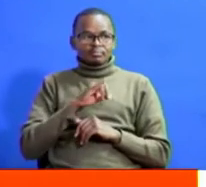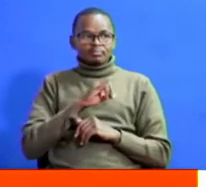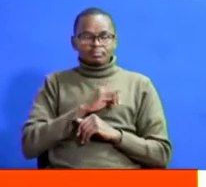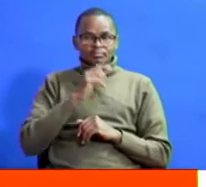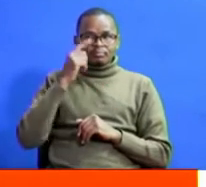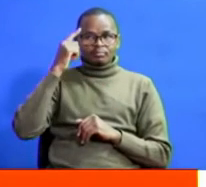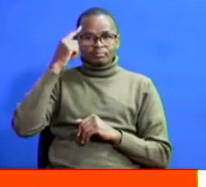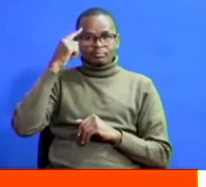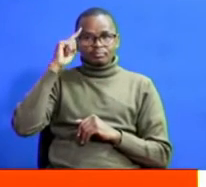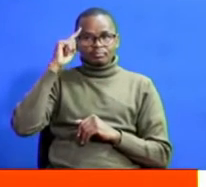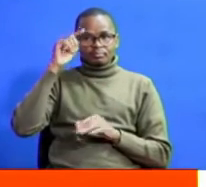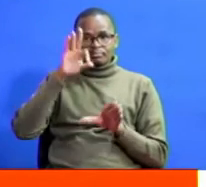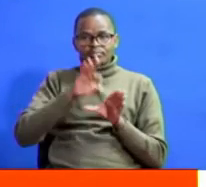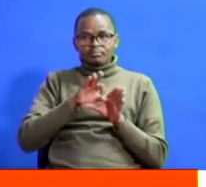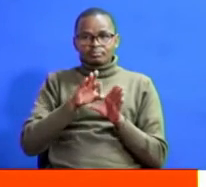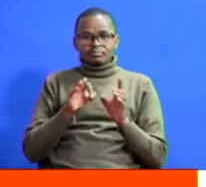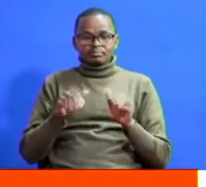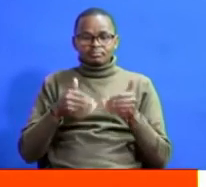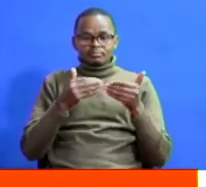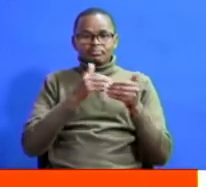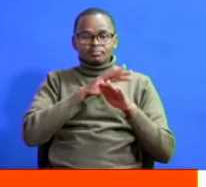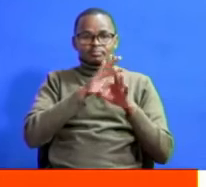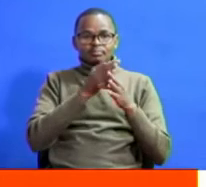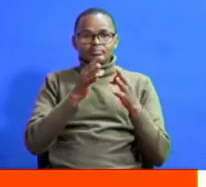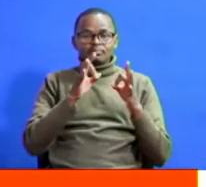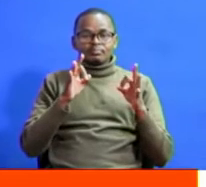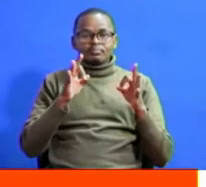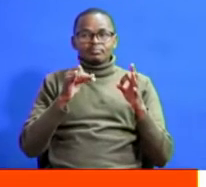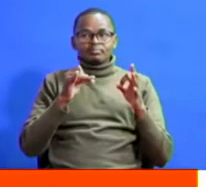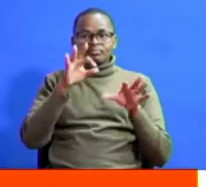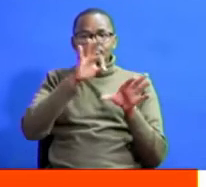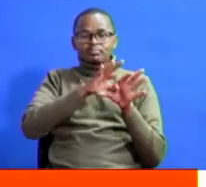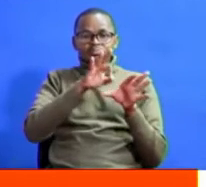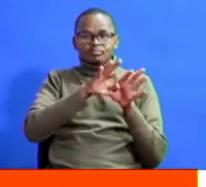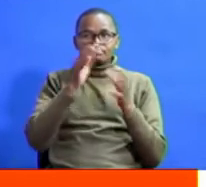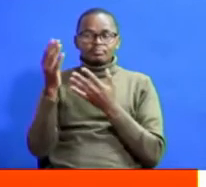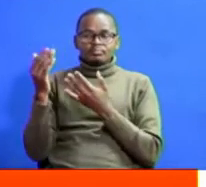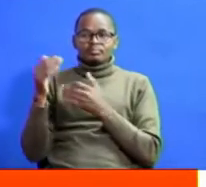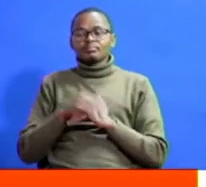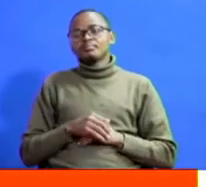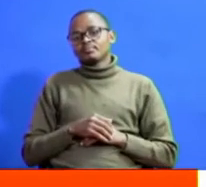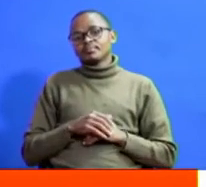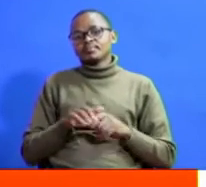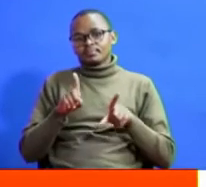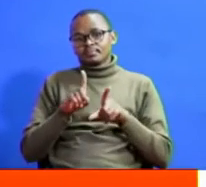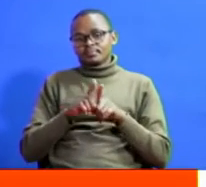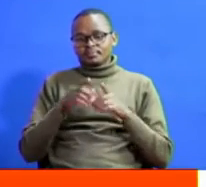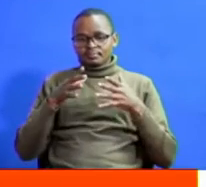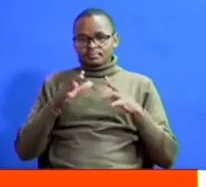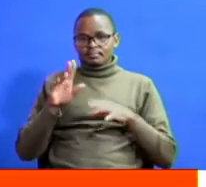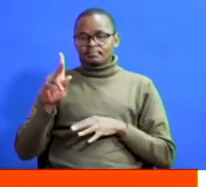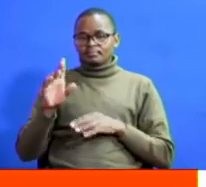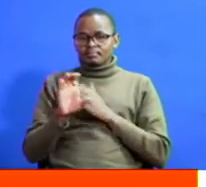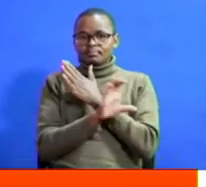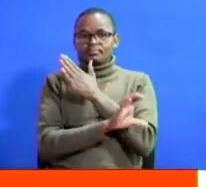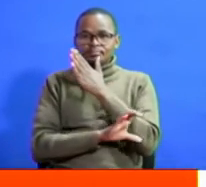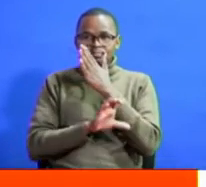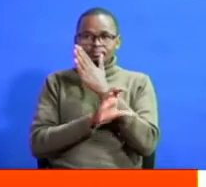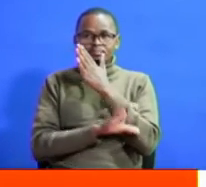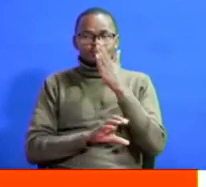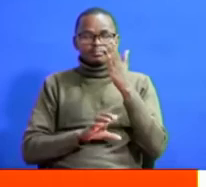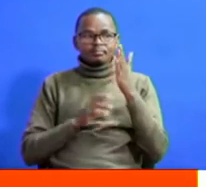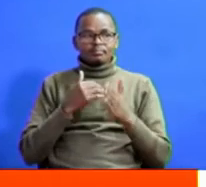think elections should give everybody a fair play to participate. As a citizen of a country, you have